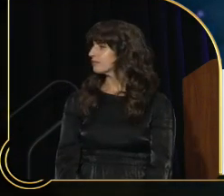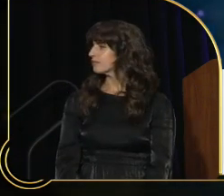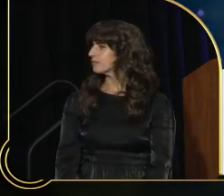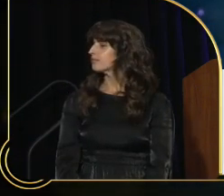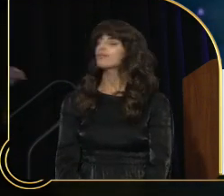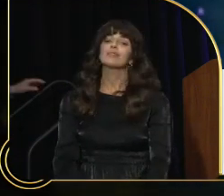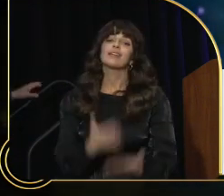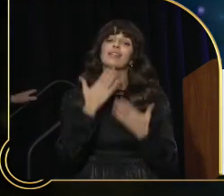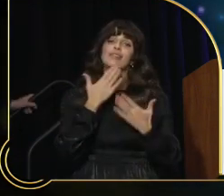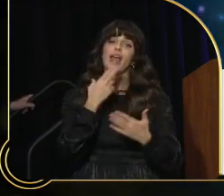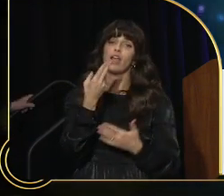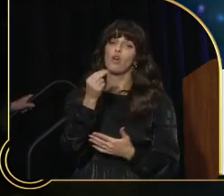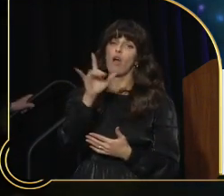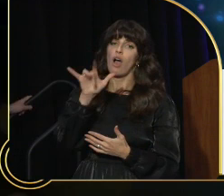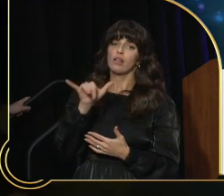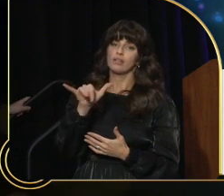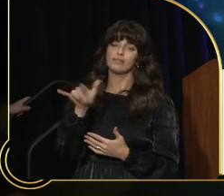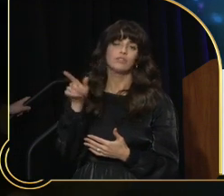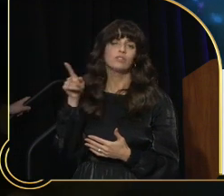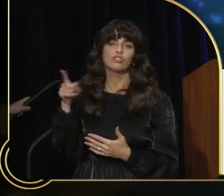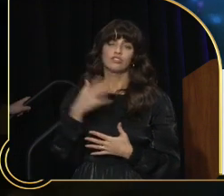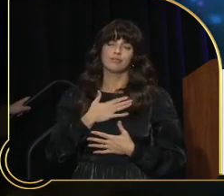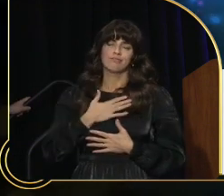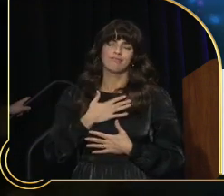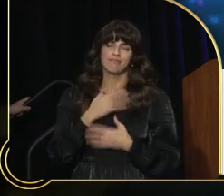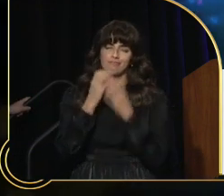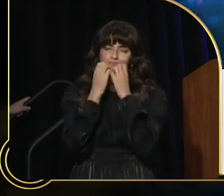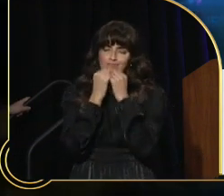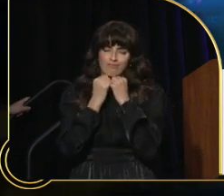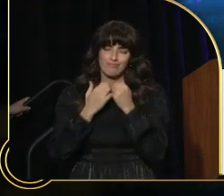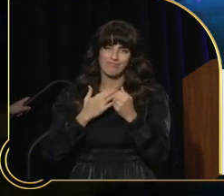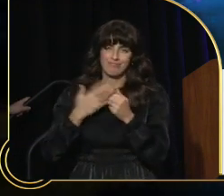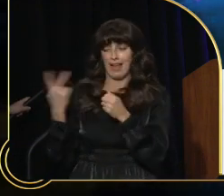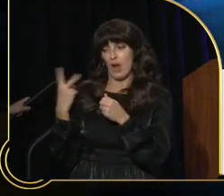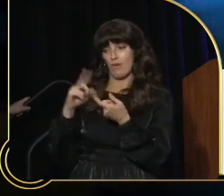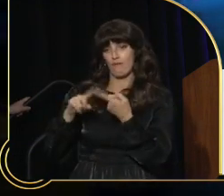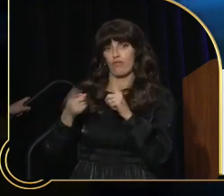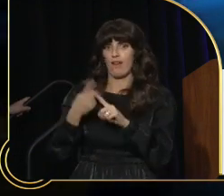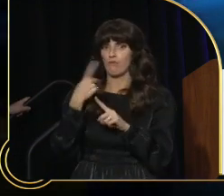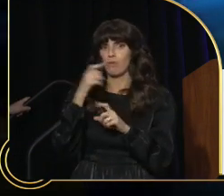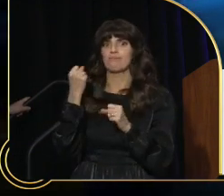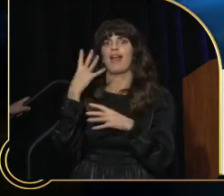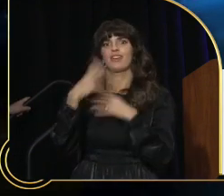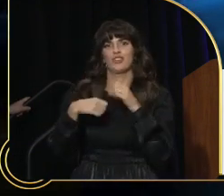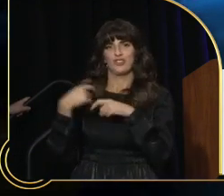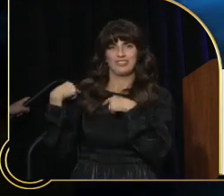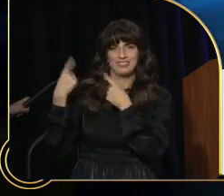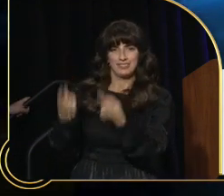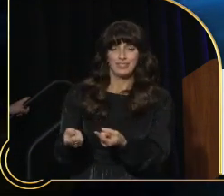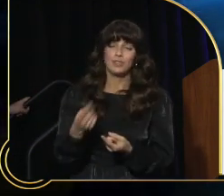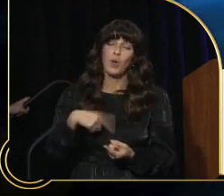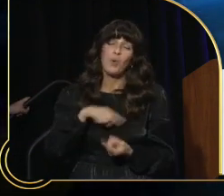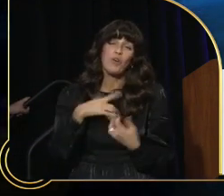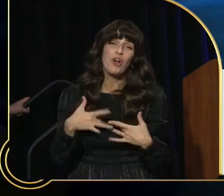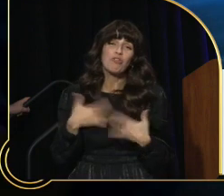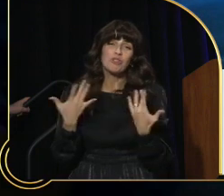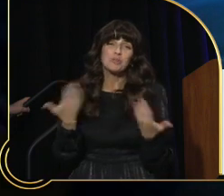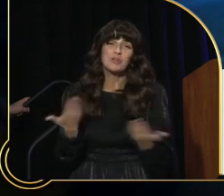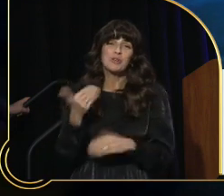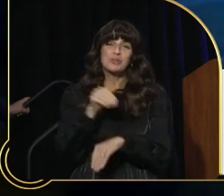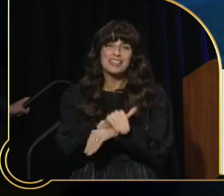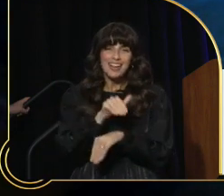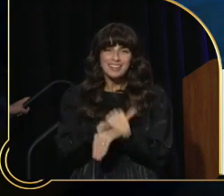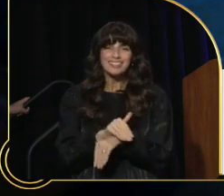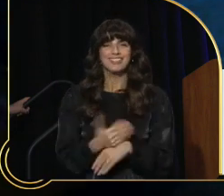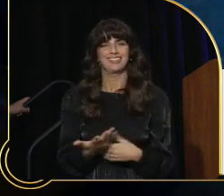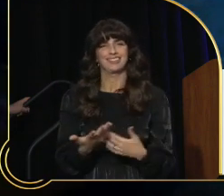Thank you, Holly. Holly is, as she said, a dear friend of Al's and mine for many years. We are more than thrilled to be here tonight, to